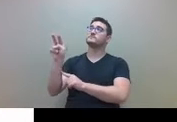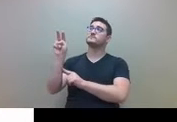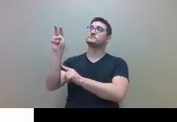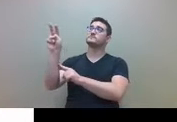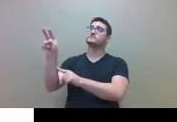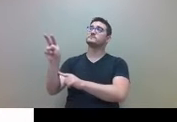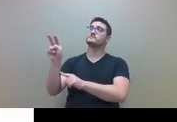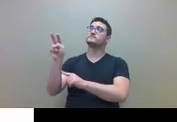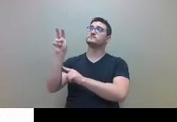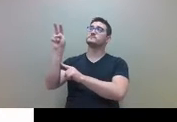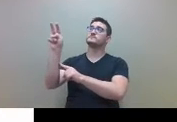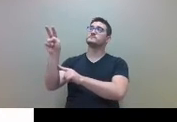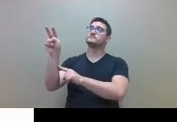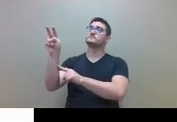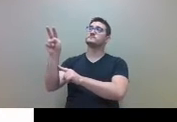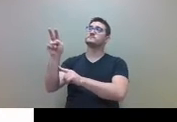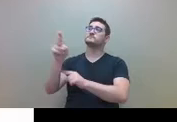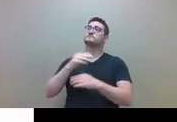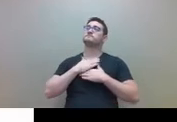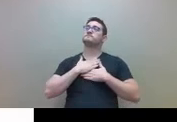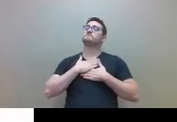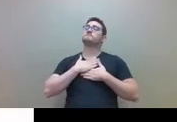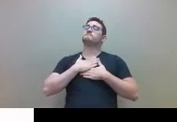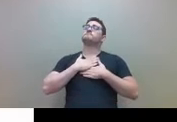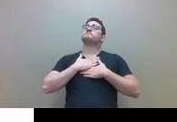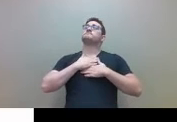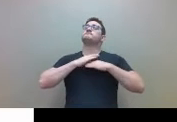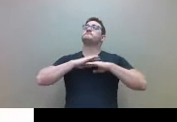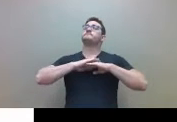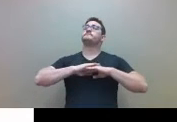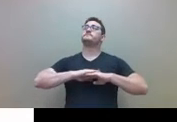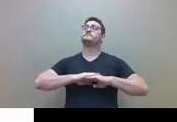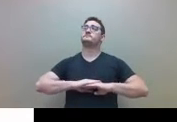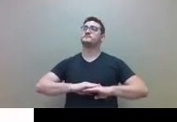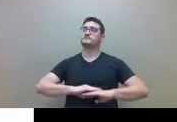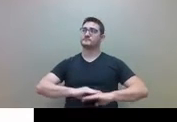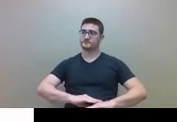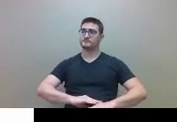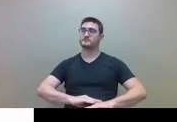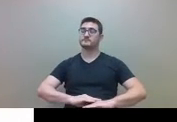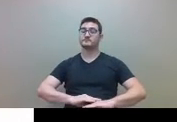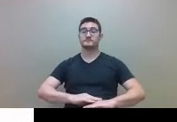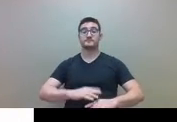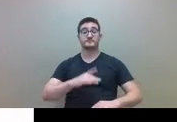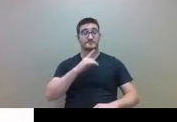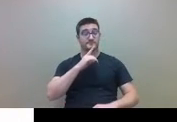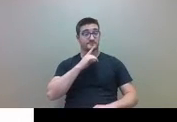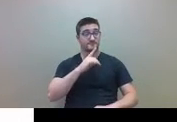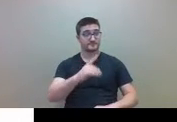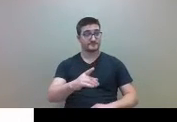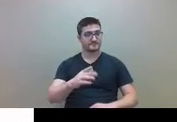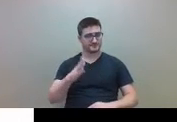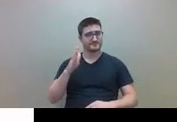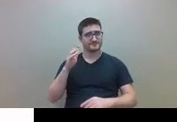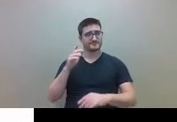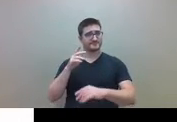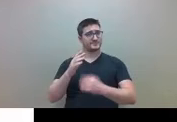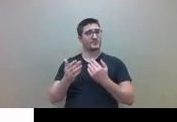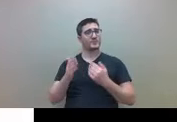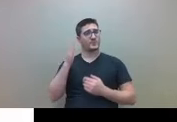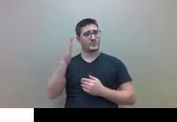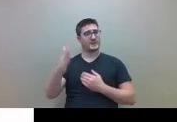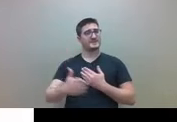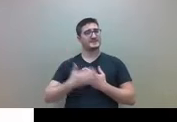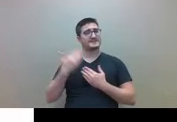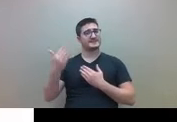be in silence. You'll find that eventually you're out there for 2 minutes, 3 minutes, 5